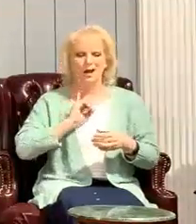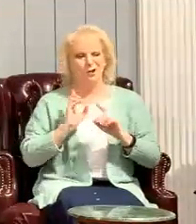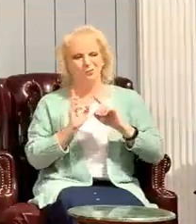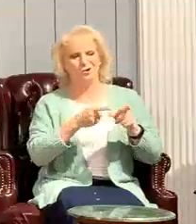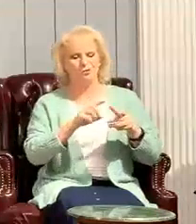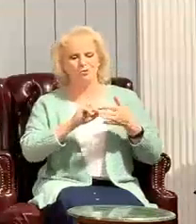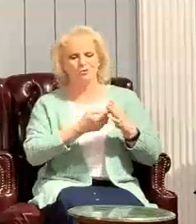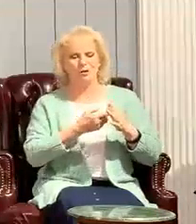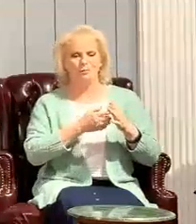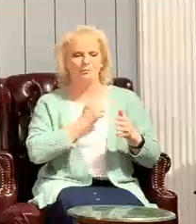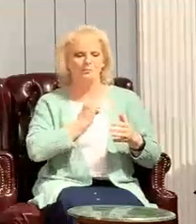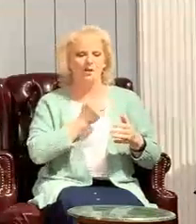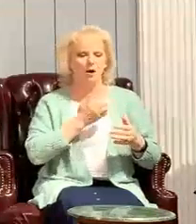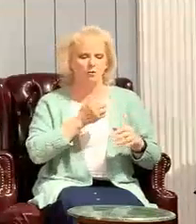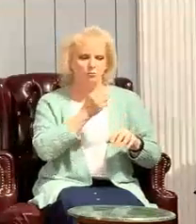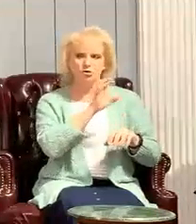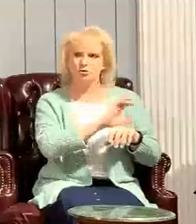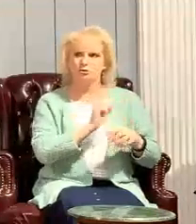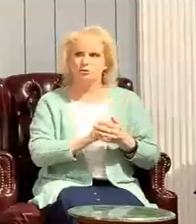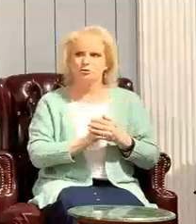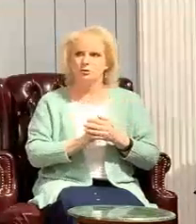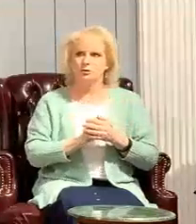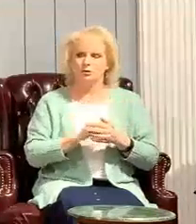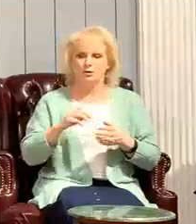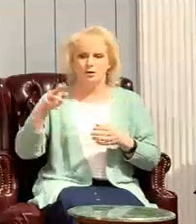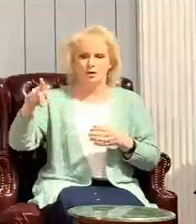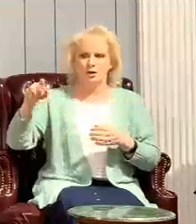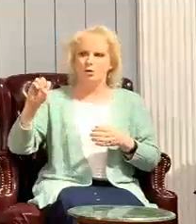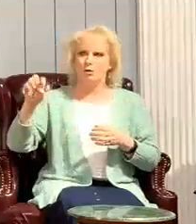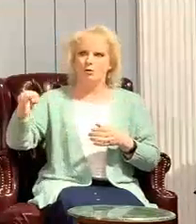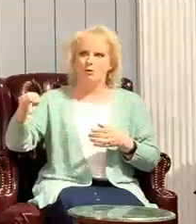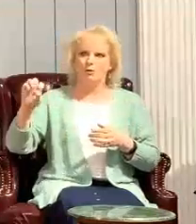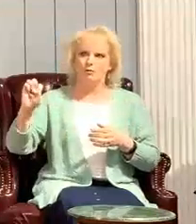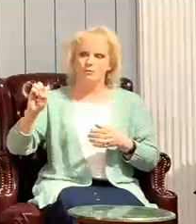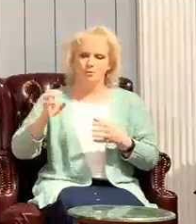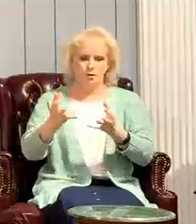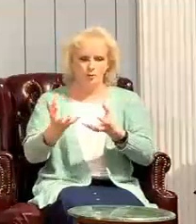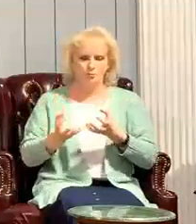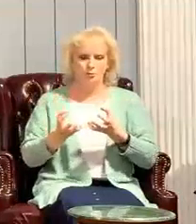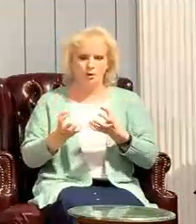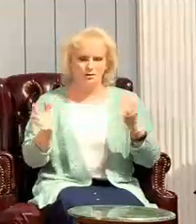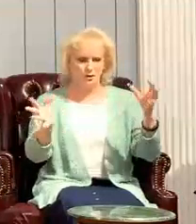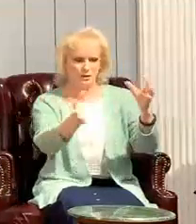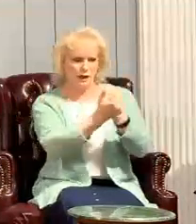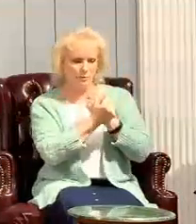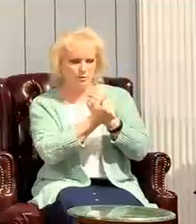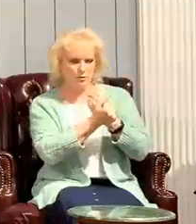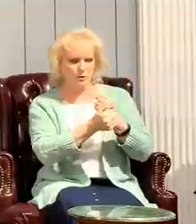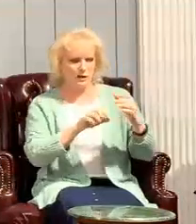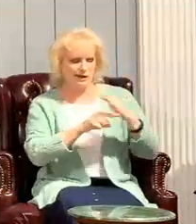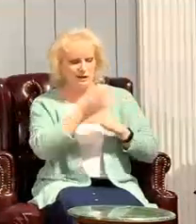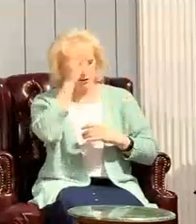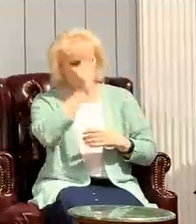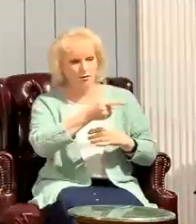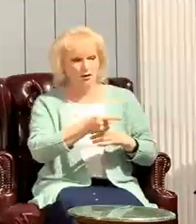does all those things, when Martin Luther first leaves, the Pope is going to kill him. The Pope wants to capture Martin Luther and kill him. Well, there's a group of Anabaptists